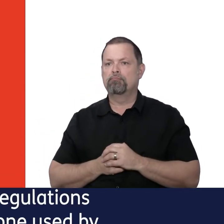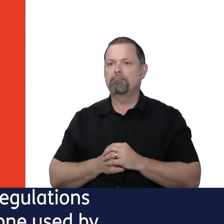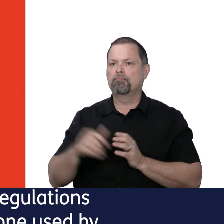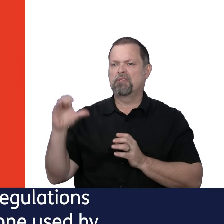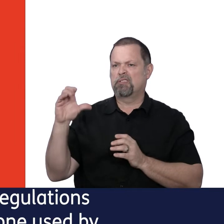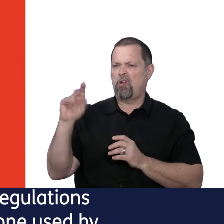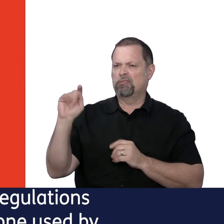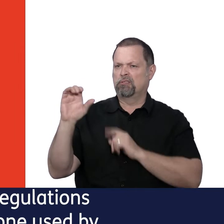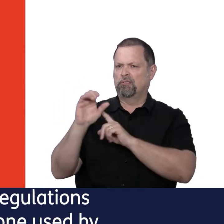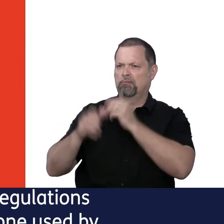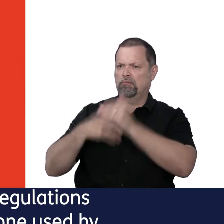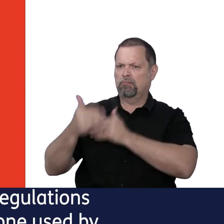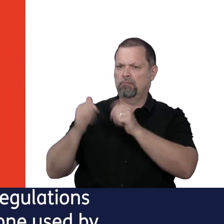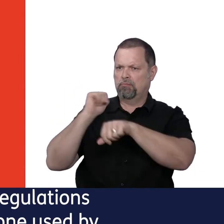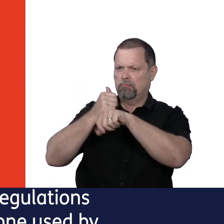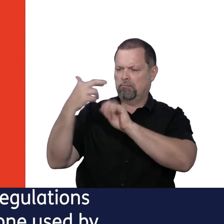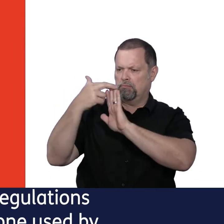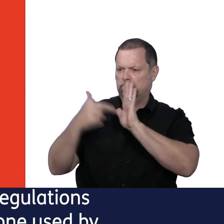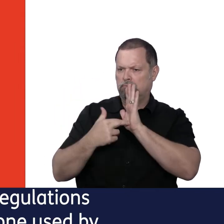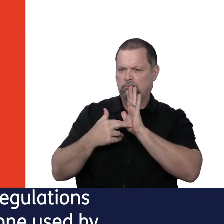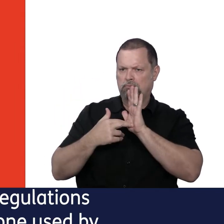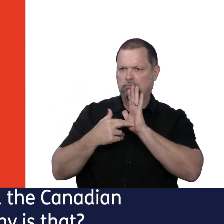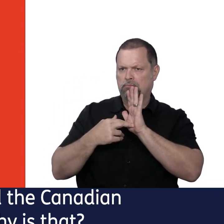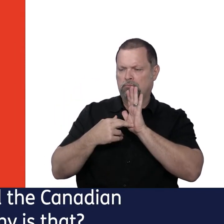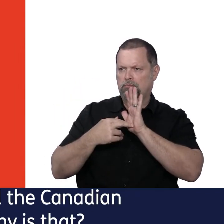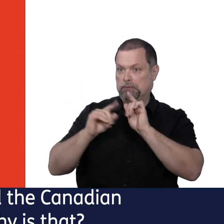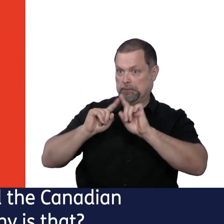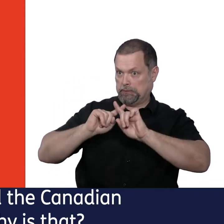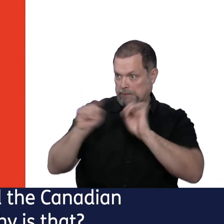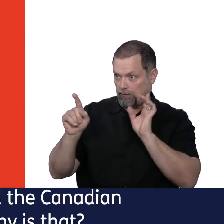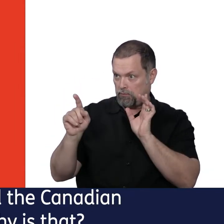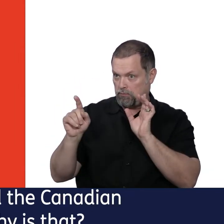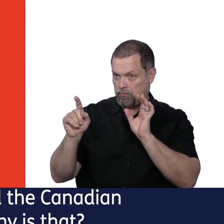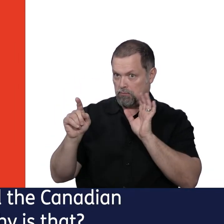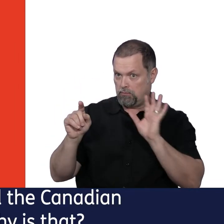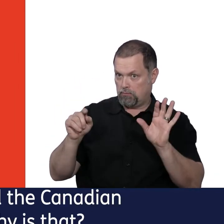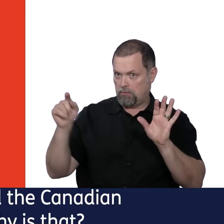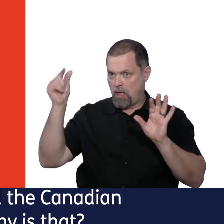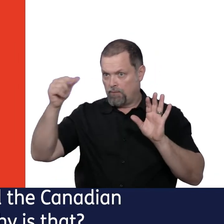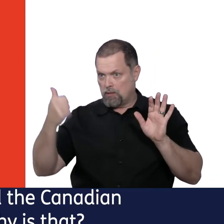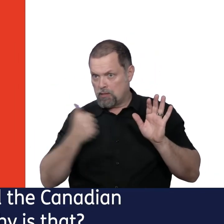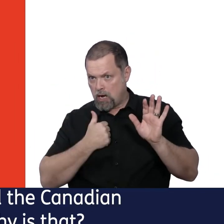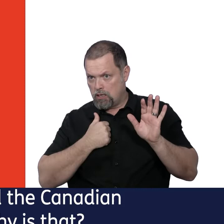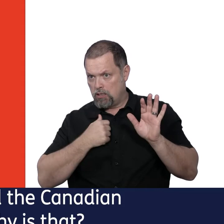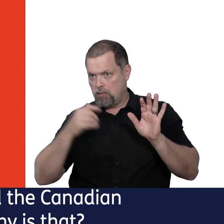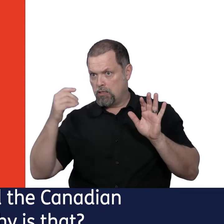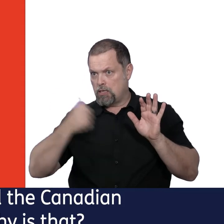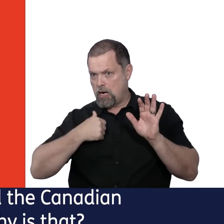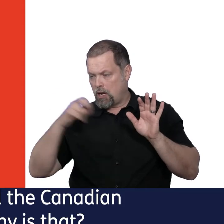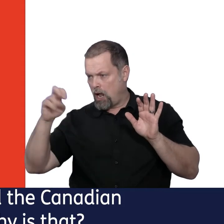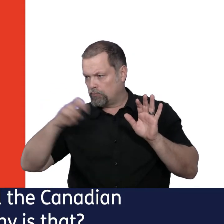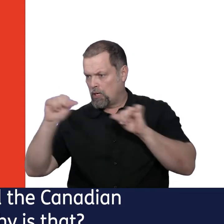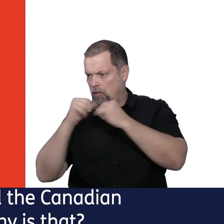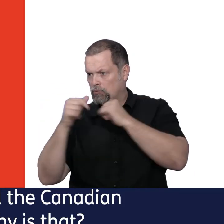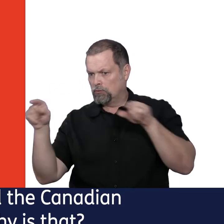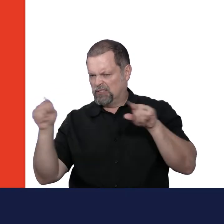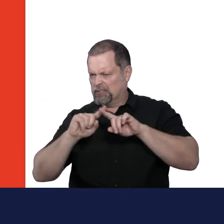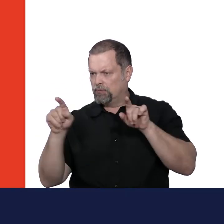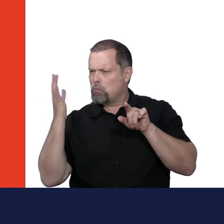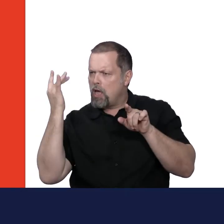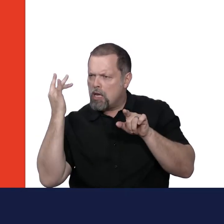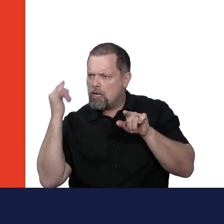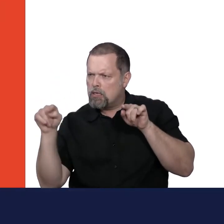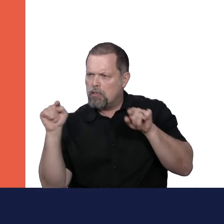make regulations is a little different than the one used by the Government of Canada and the Canadian Transportation Agency. Why is